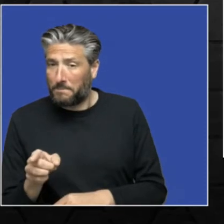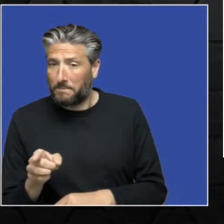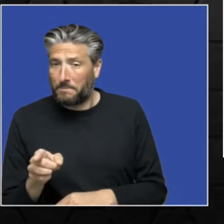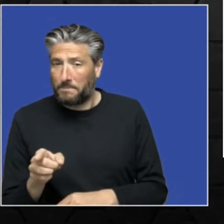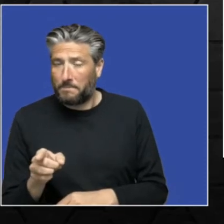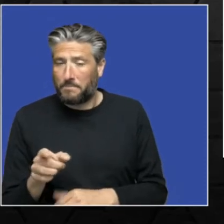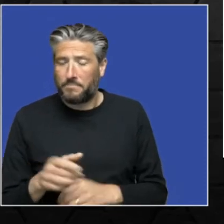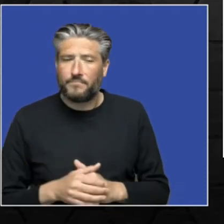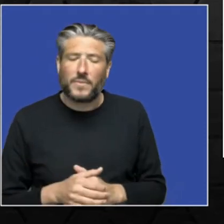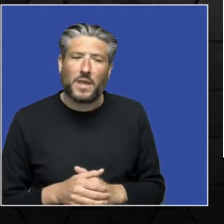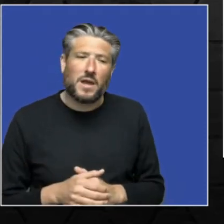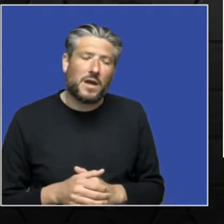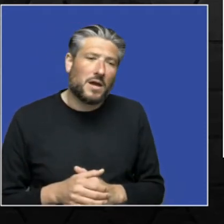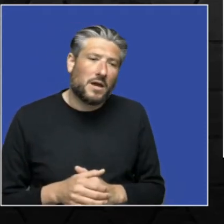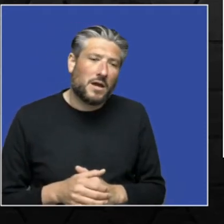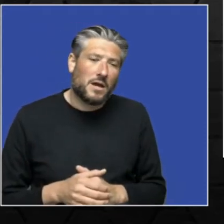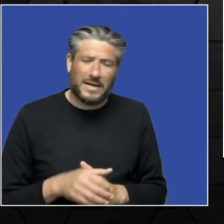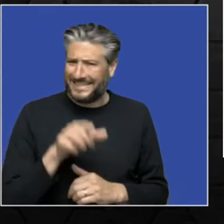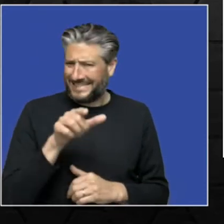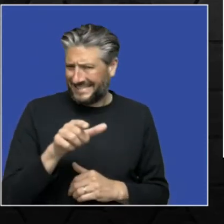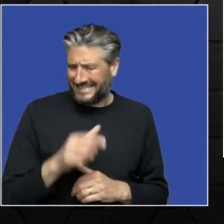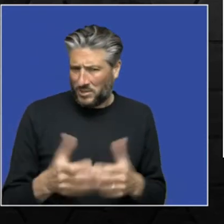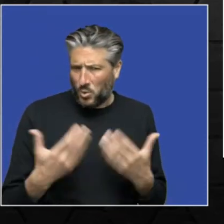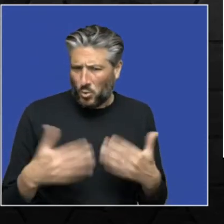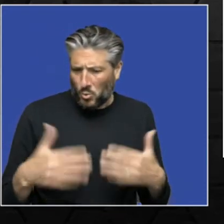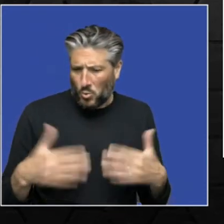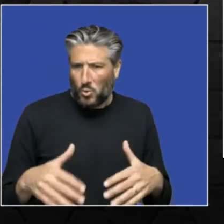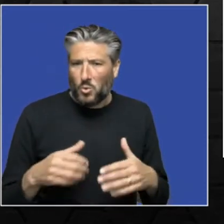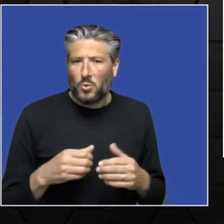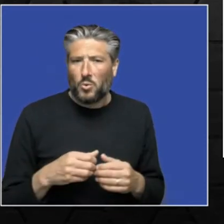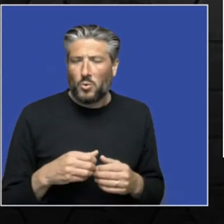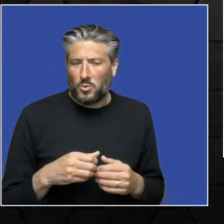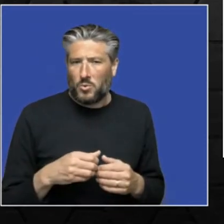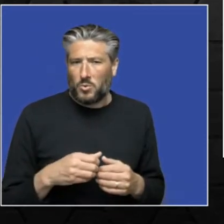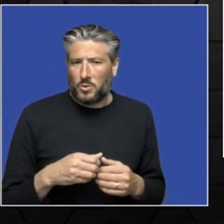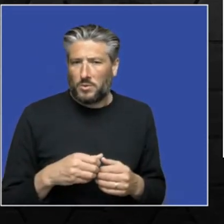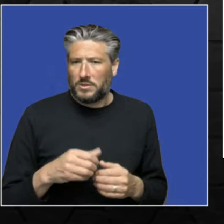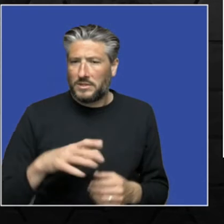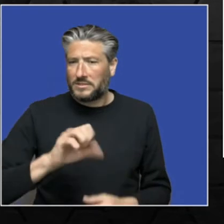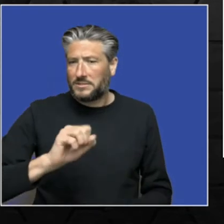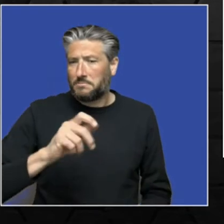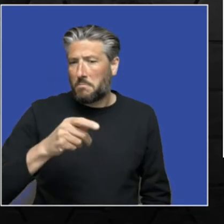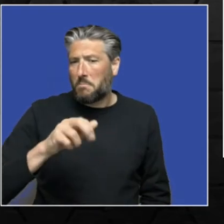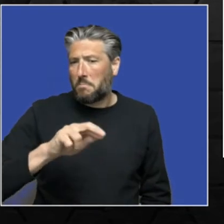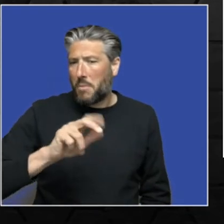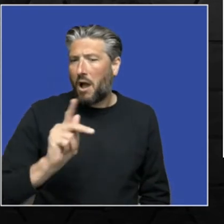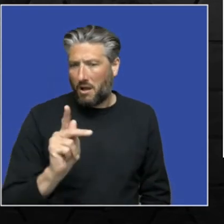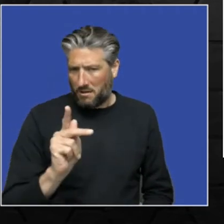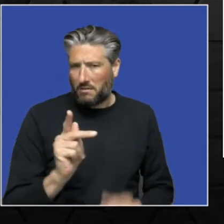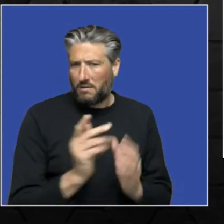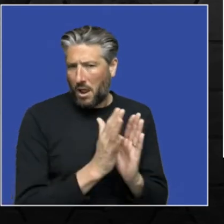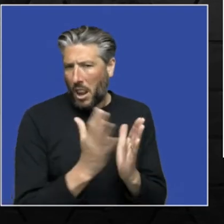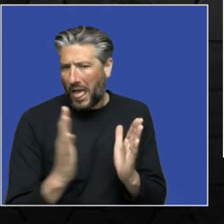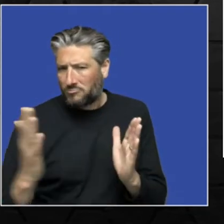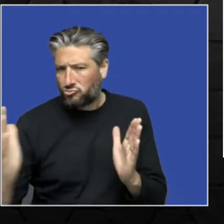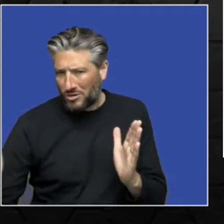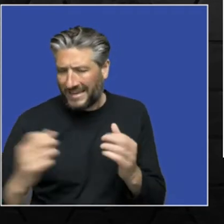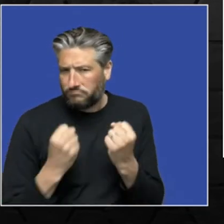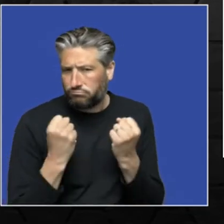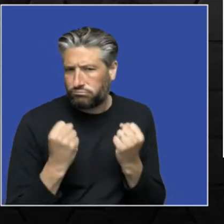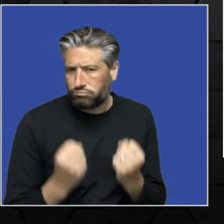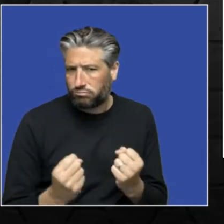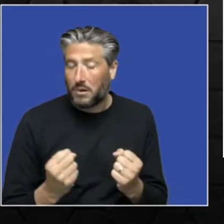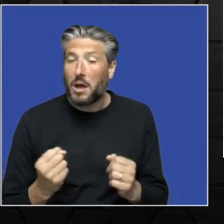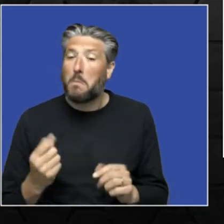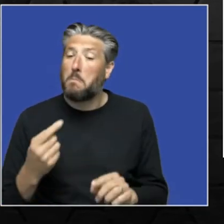mean, we are heavily using the Spark machine learning libraries as well, and just take care of the keyword Scala. So if your programs